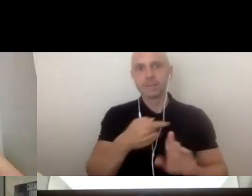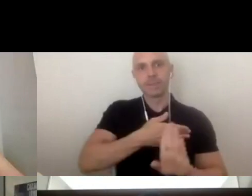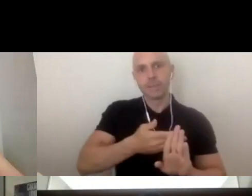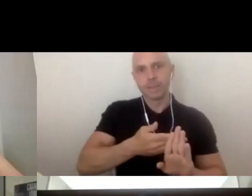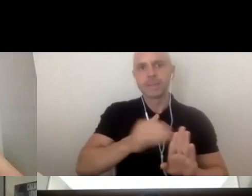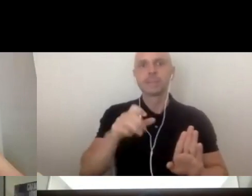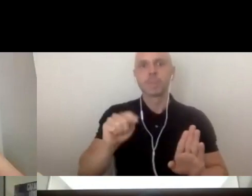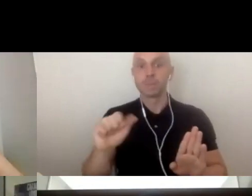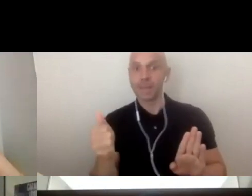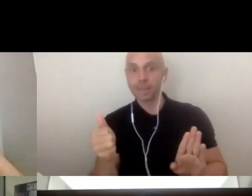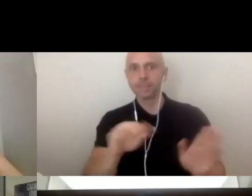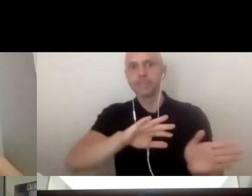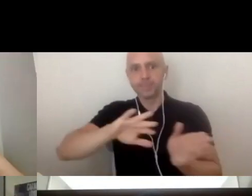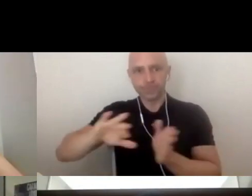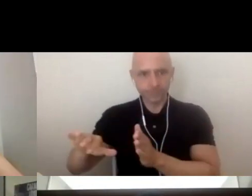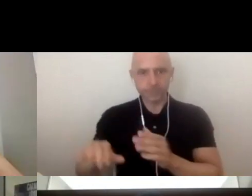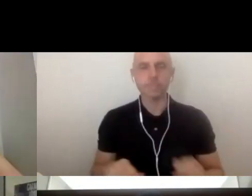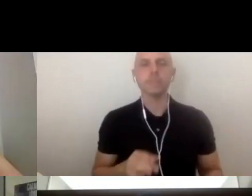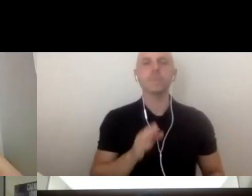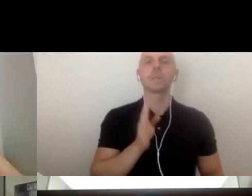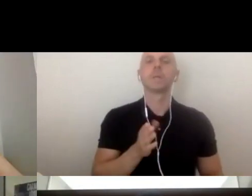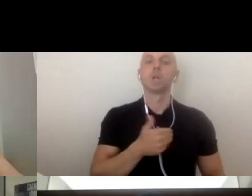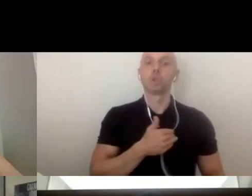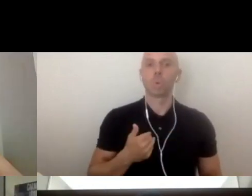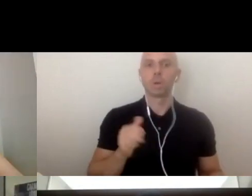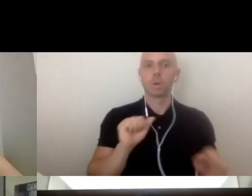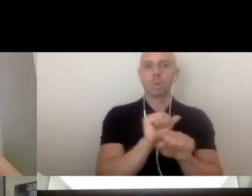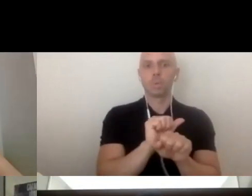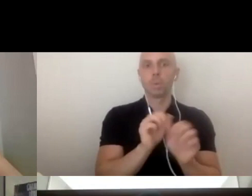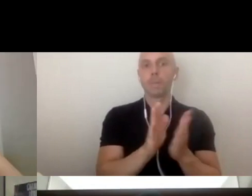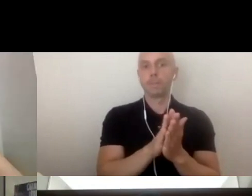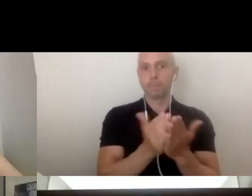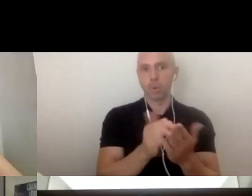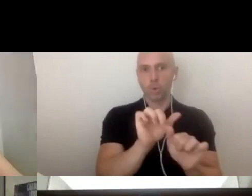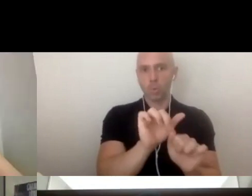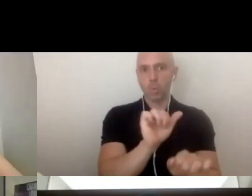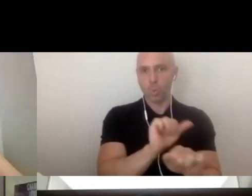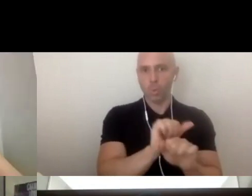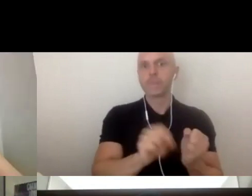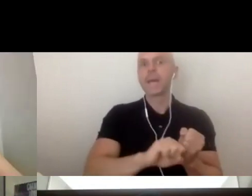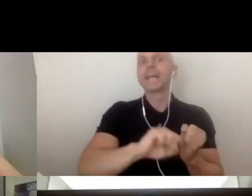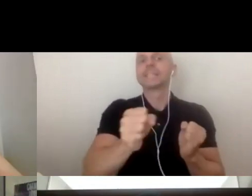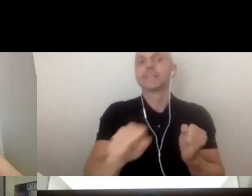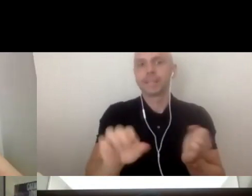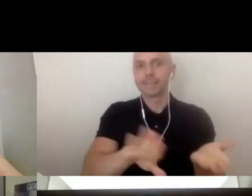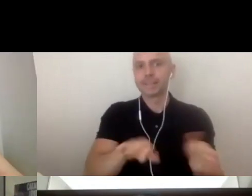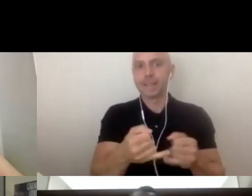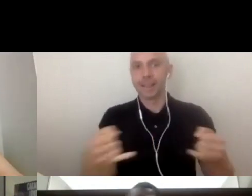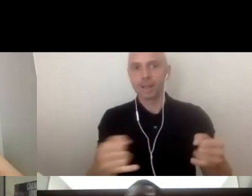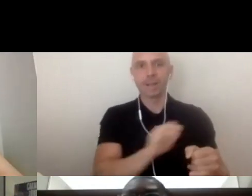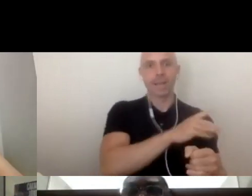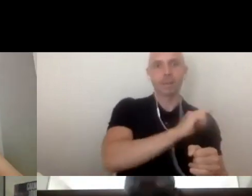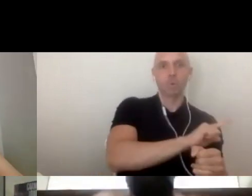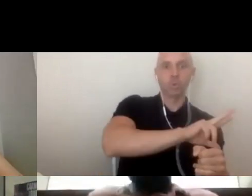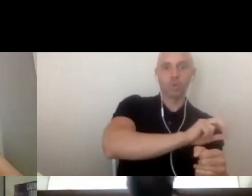Awards has extended its submission deadline to the end of the month on July 31st. The original deadline was April 30th,